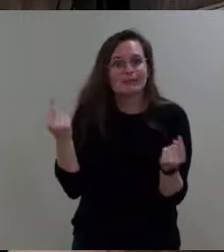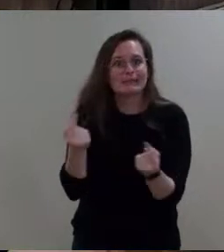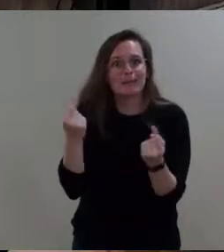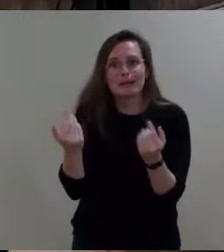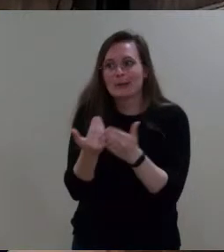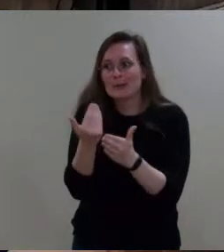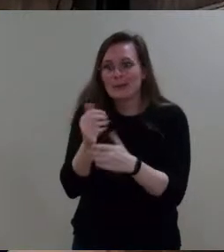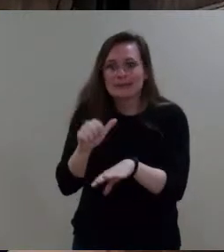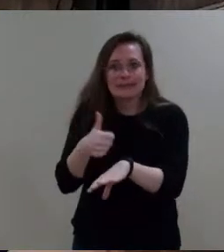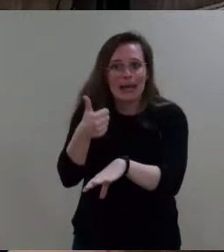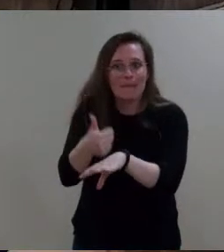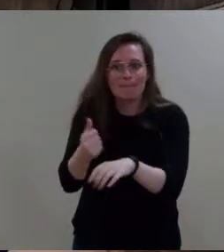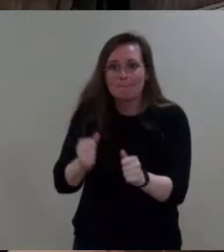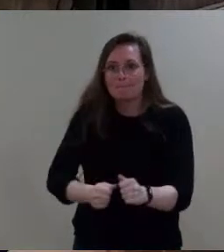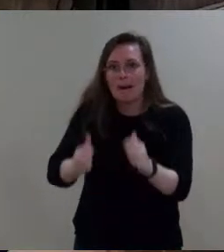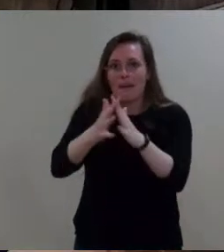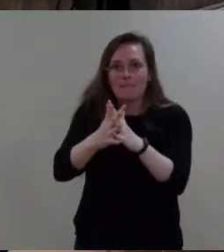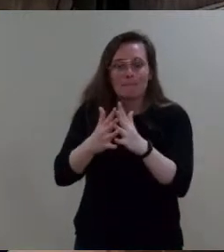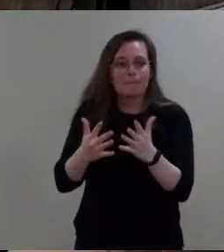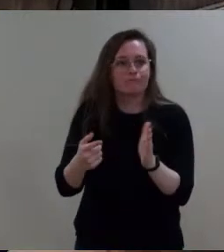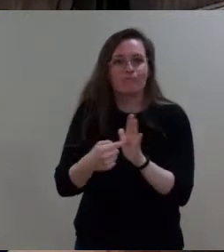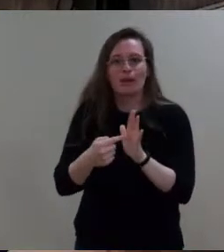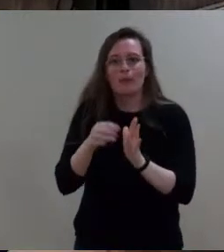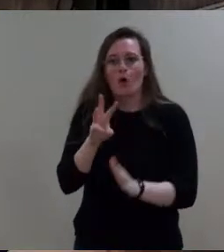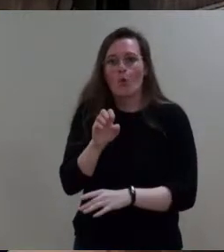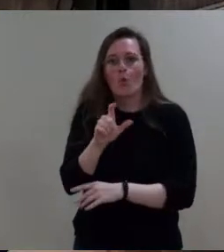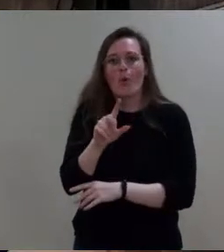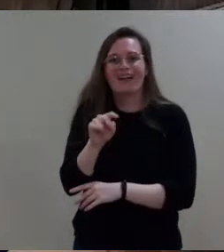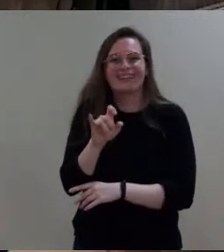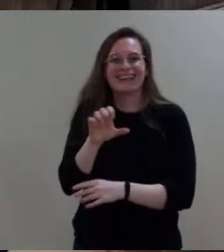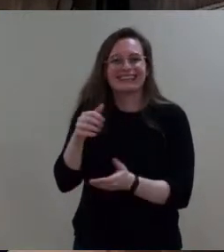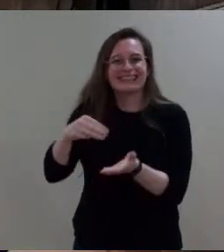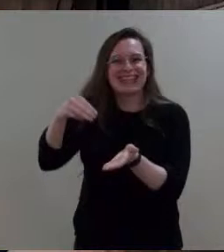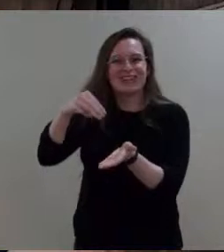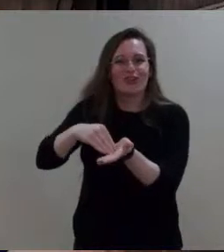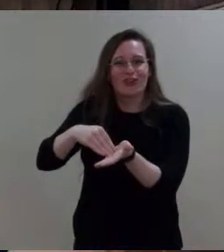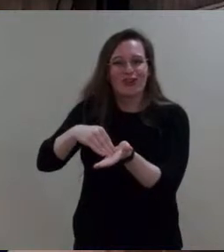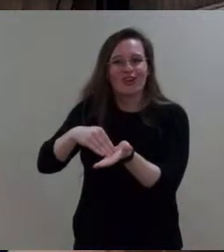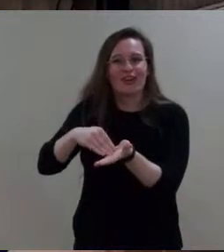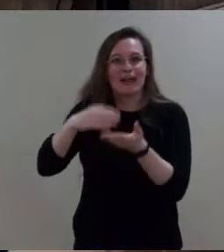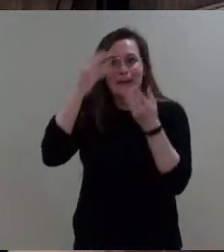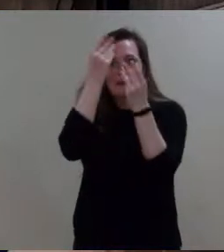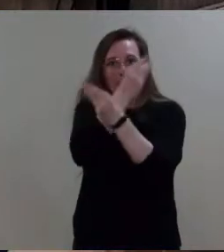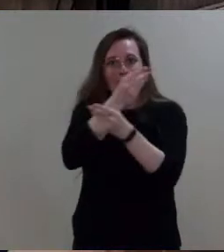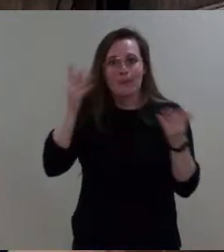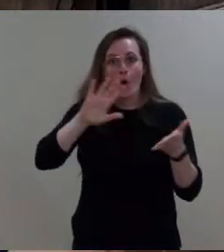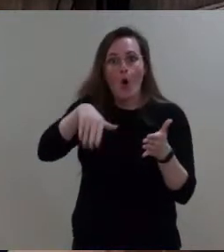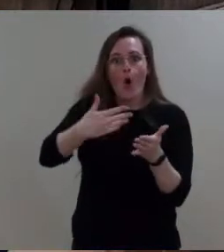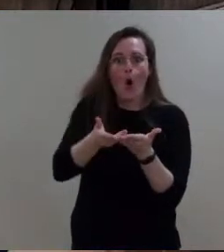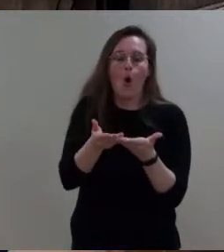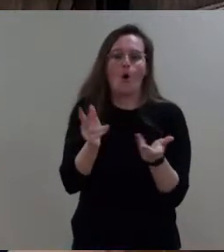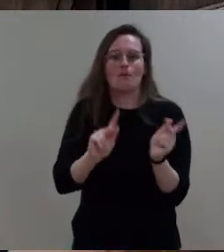center, whatever you want to call it, and say, you know, all taxpayers are going to pay a tax towards this. But, you know,